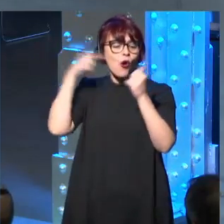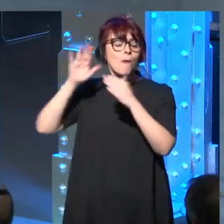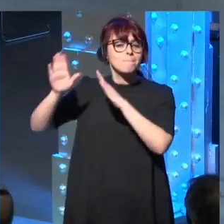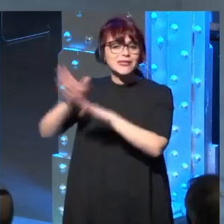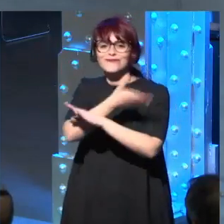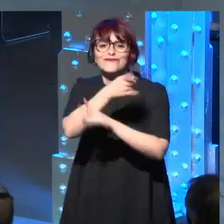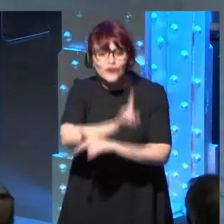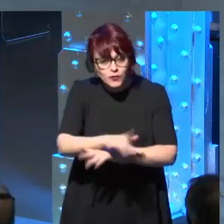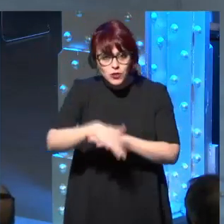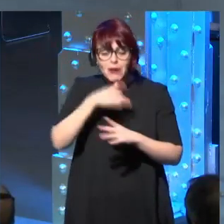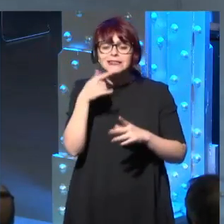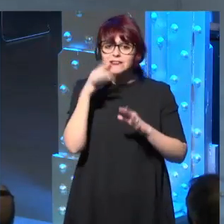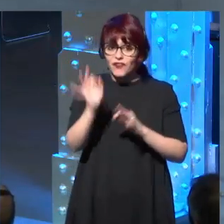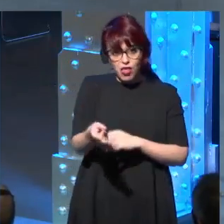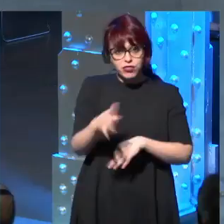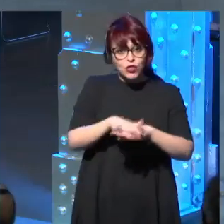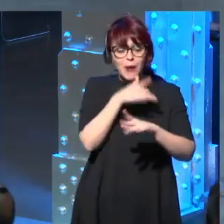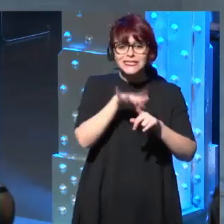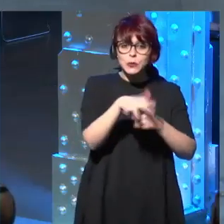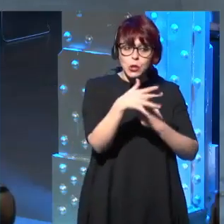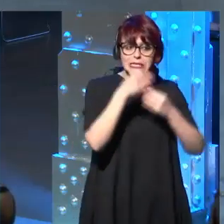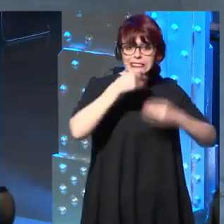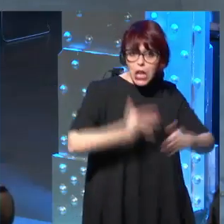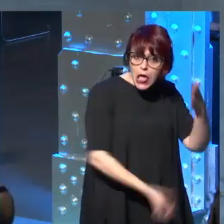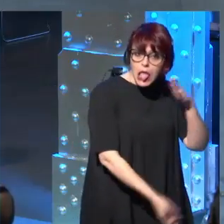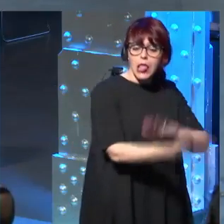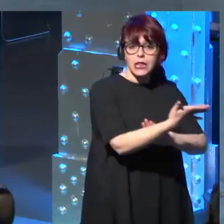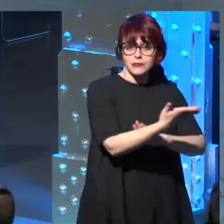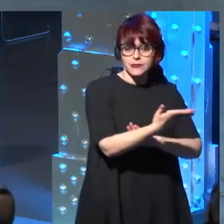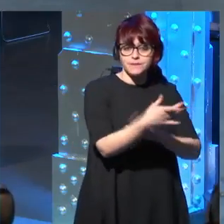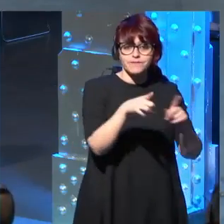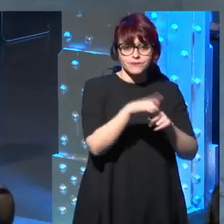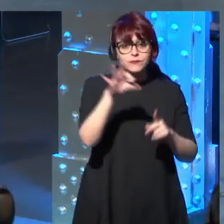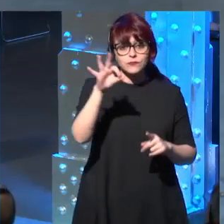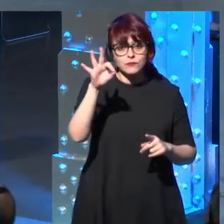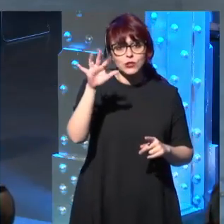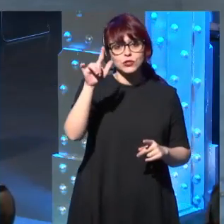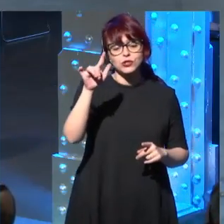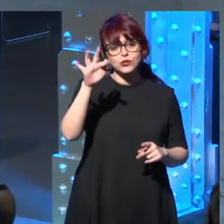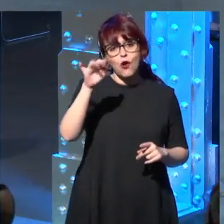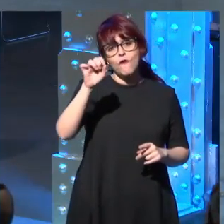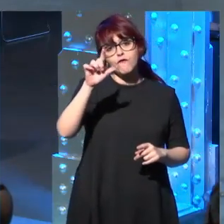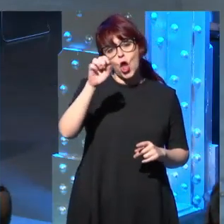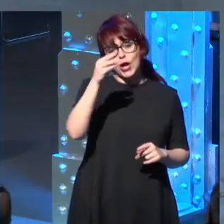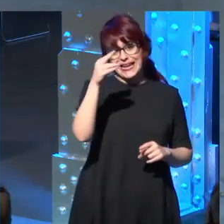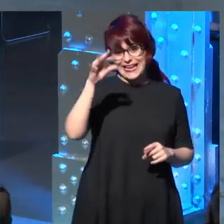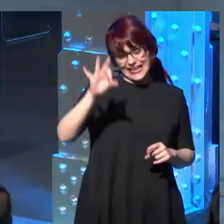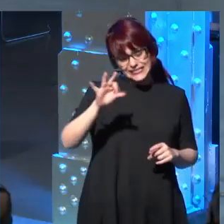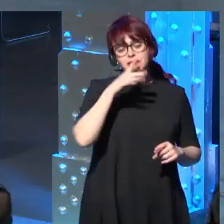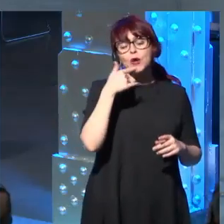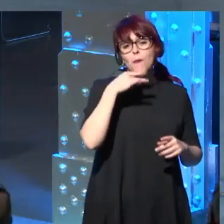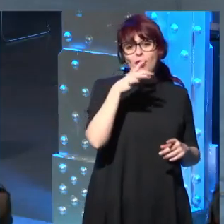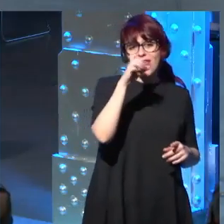myths, that both stories, that is Sophocles' Oedipus Rex and Firdevsi's Book of Kings,